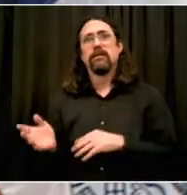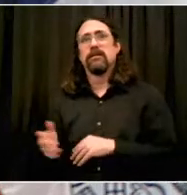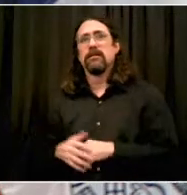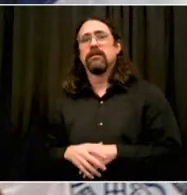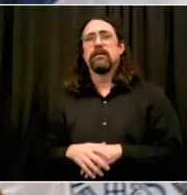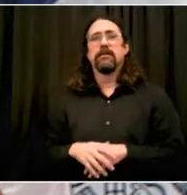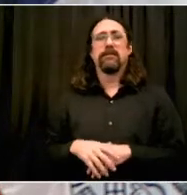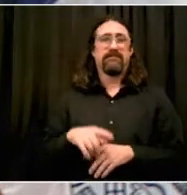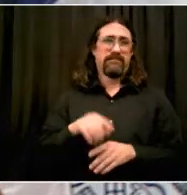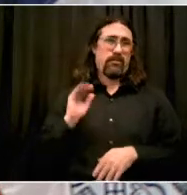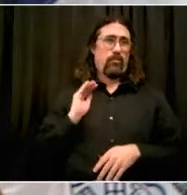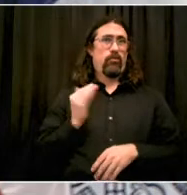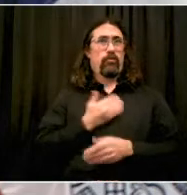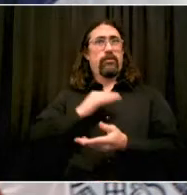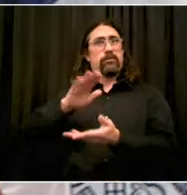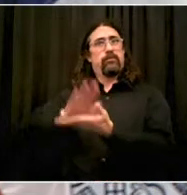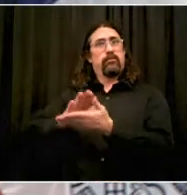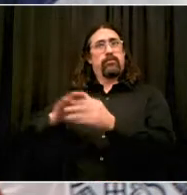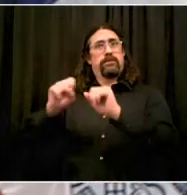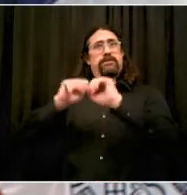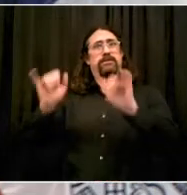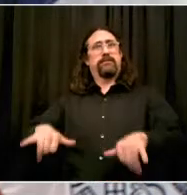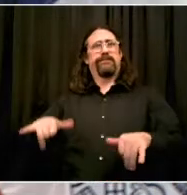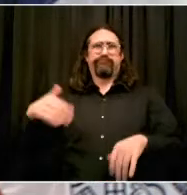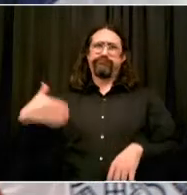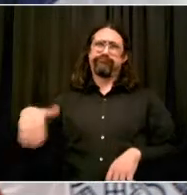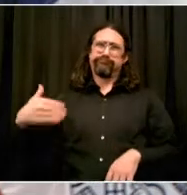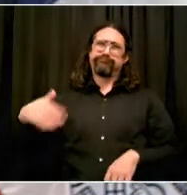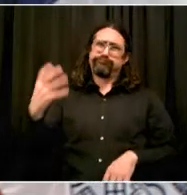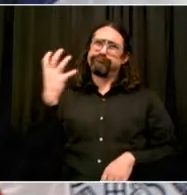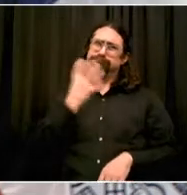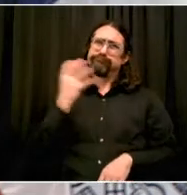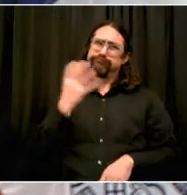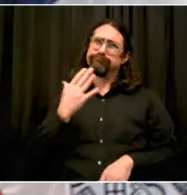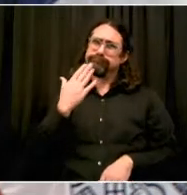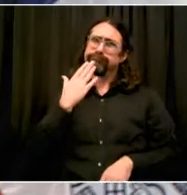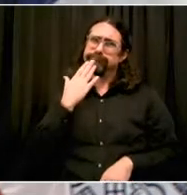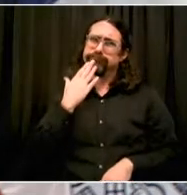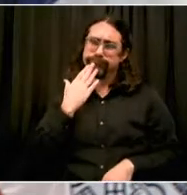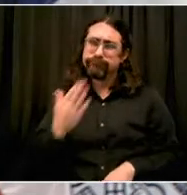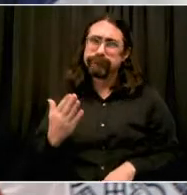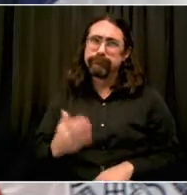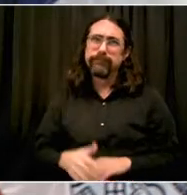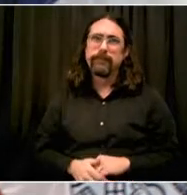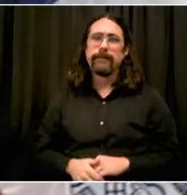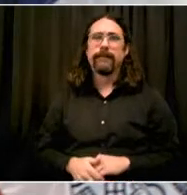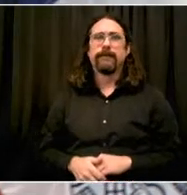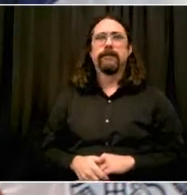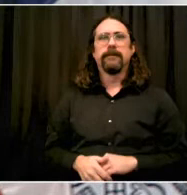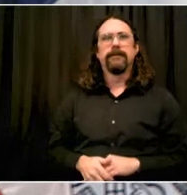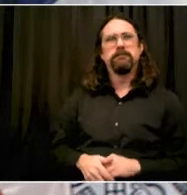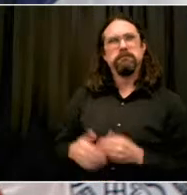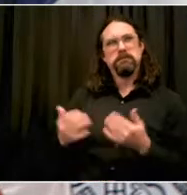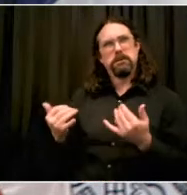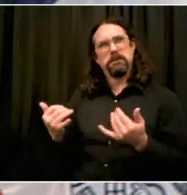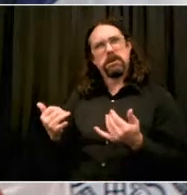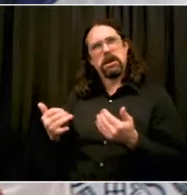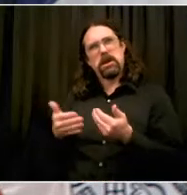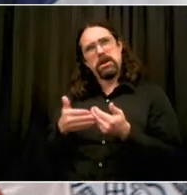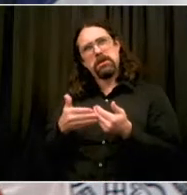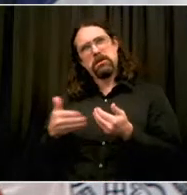out how to most quickly get school back and with whatever standards we need, and to work with the state to make that come to life. But I